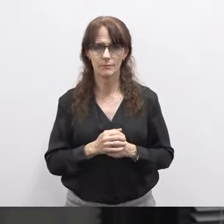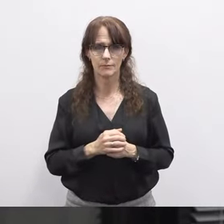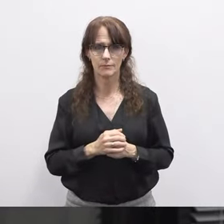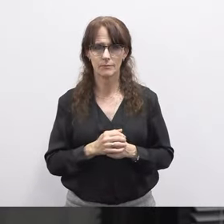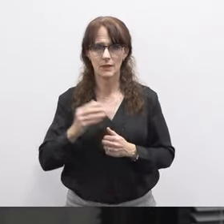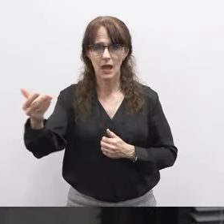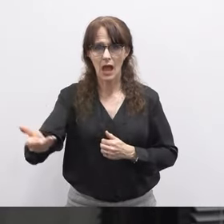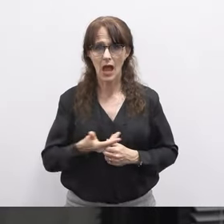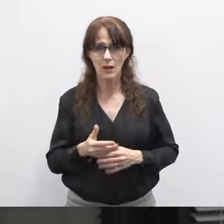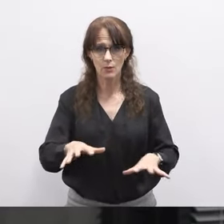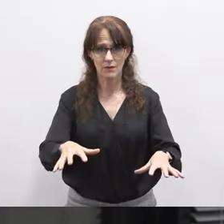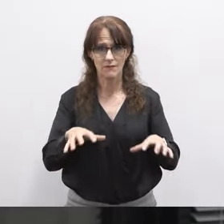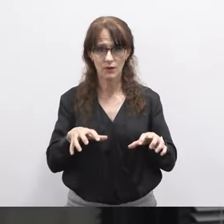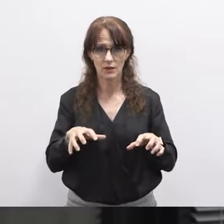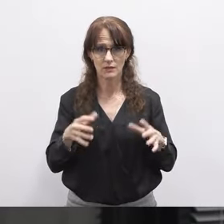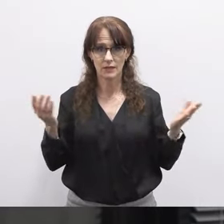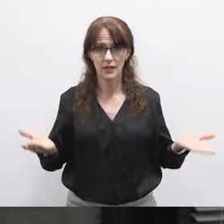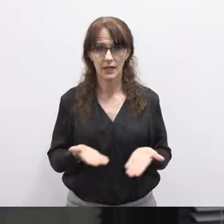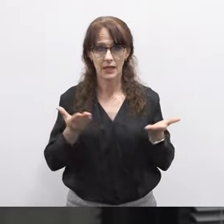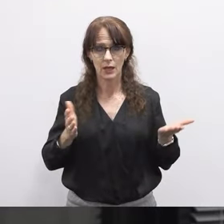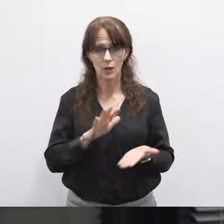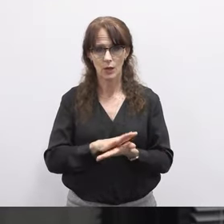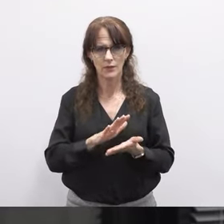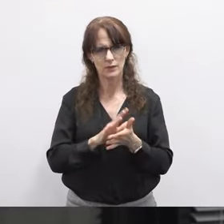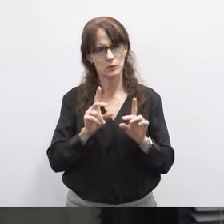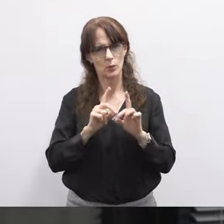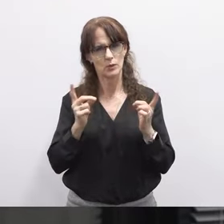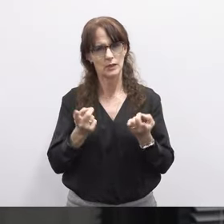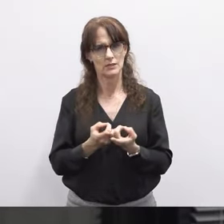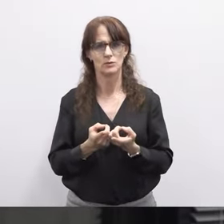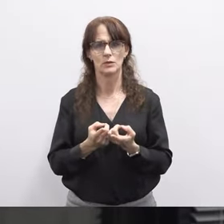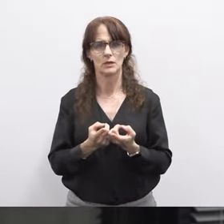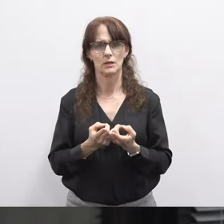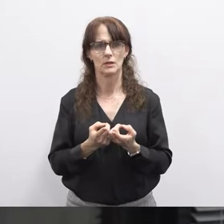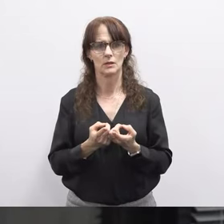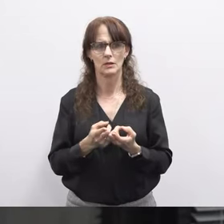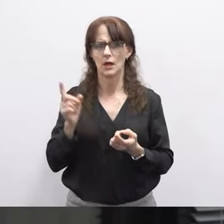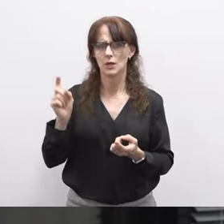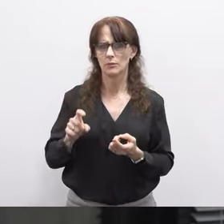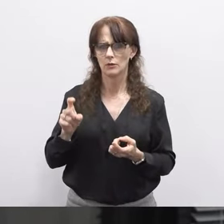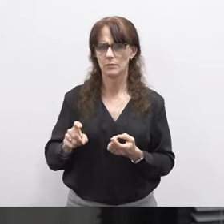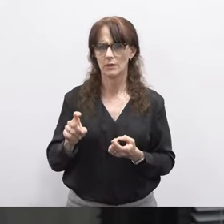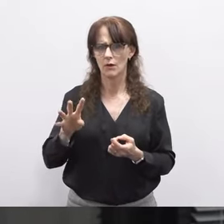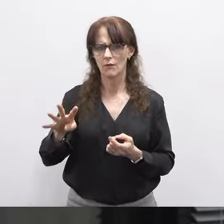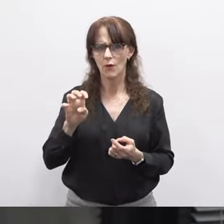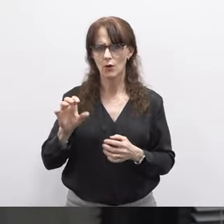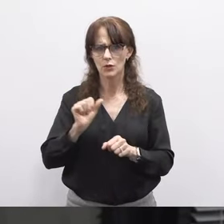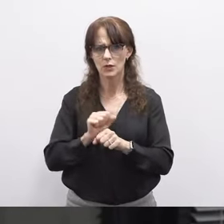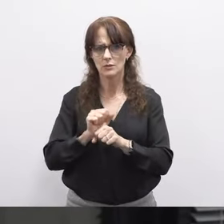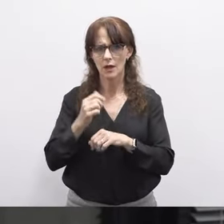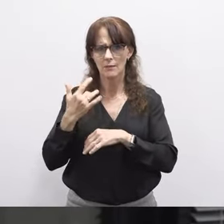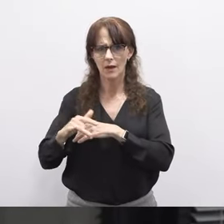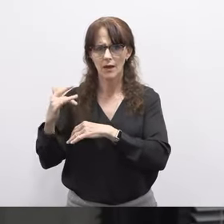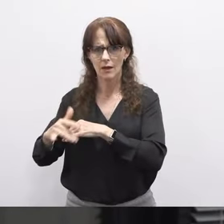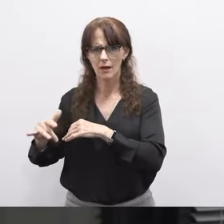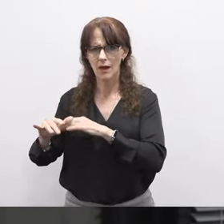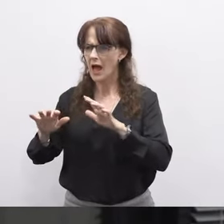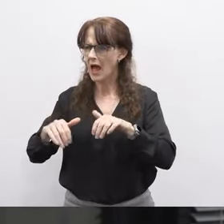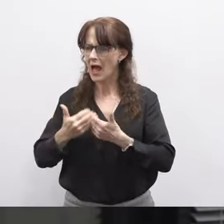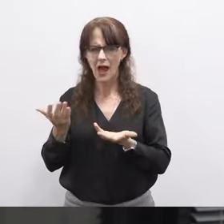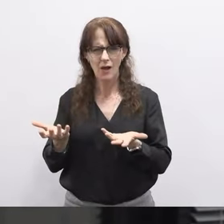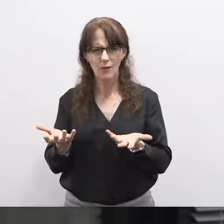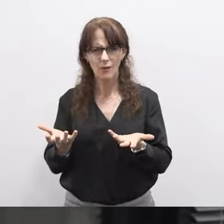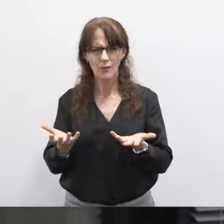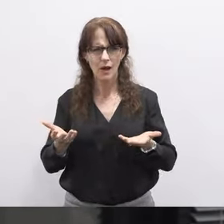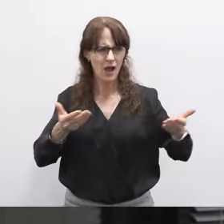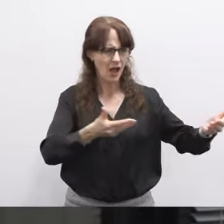hiring freeze here at the school district. And there's supposed to be over 400 jobs opening. How do you have a